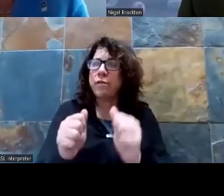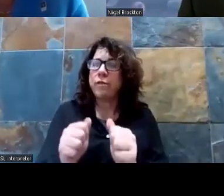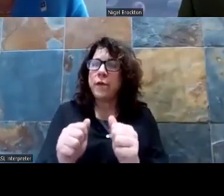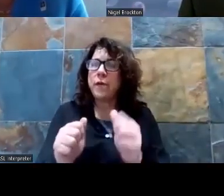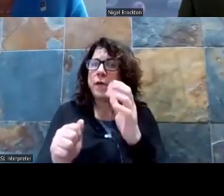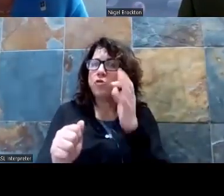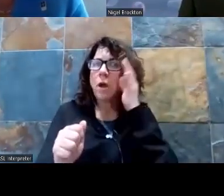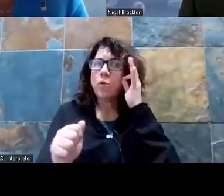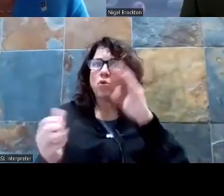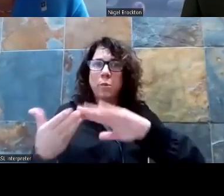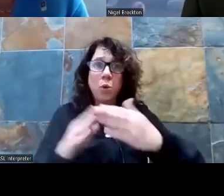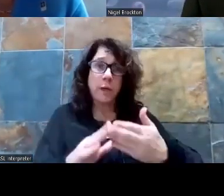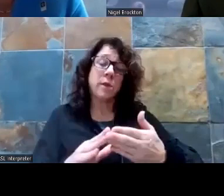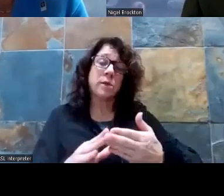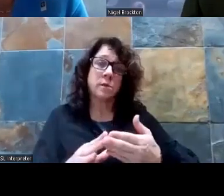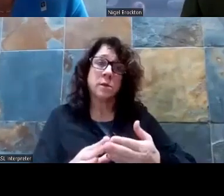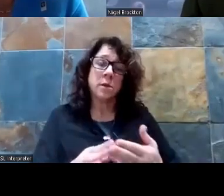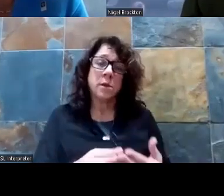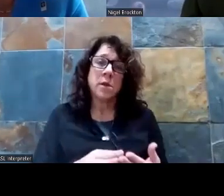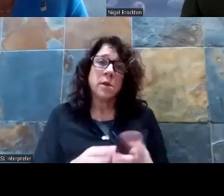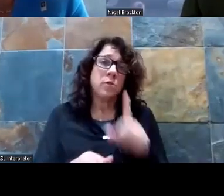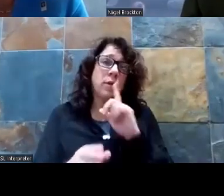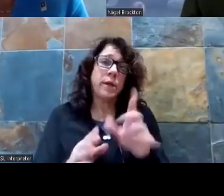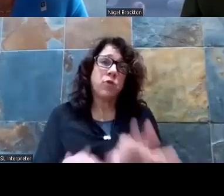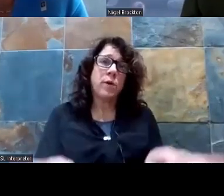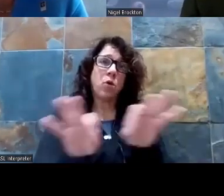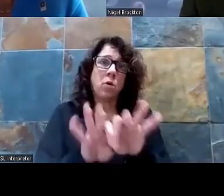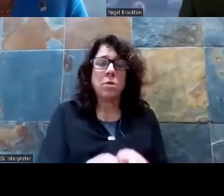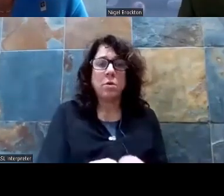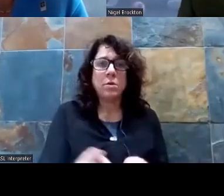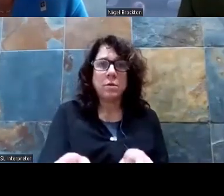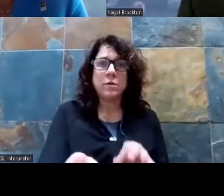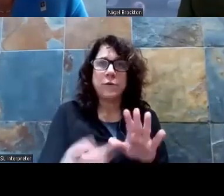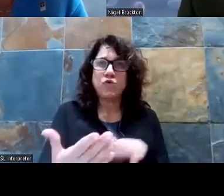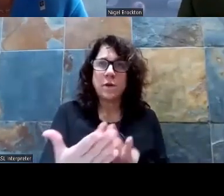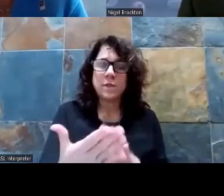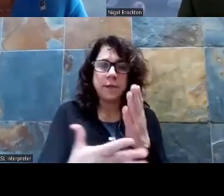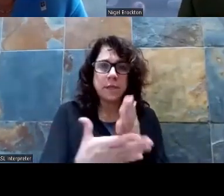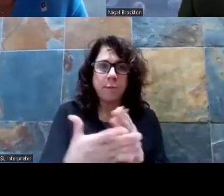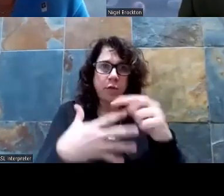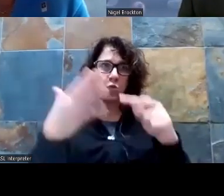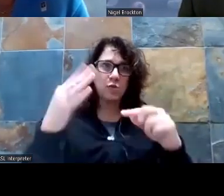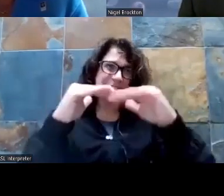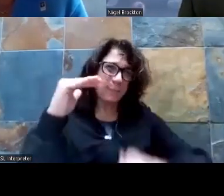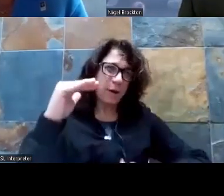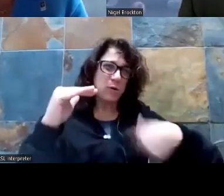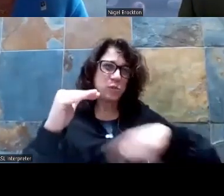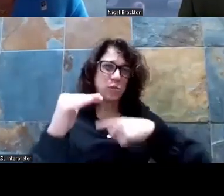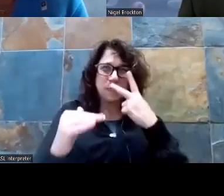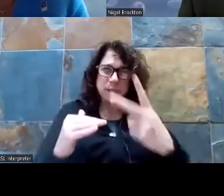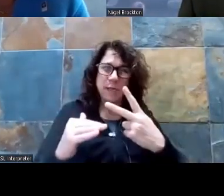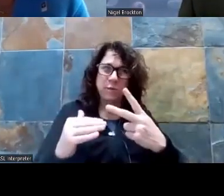communities is critical in addressing some of these disparities that we see in this